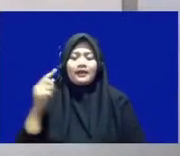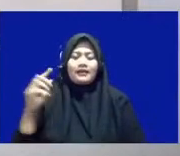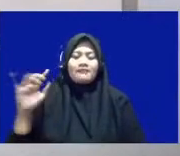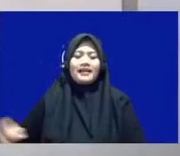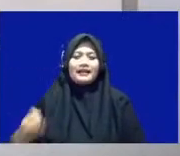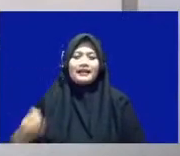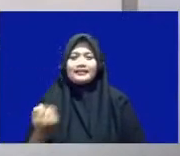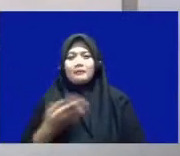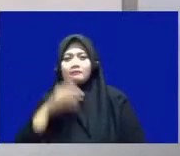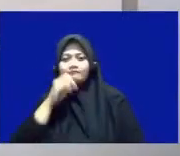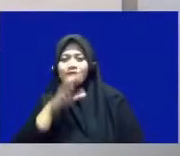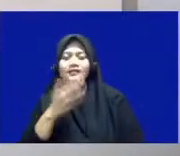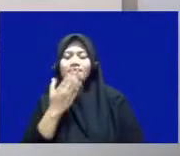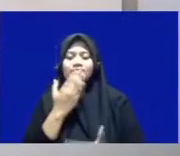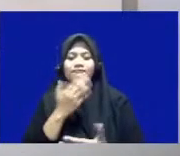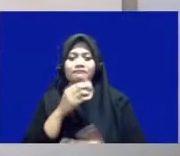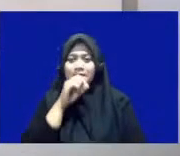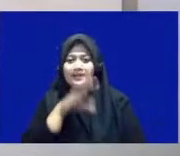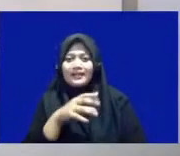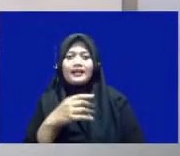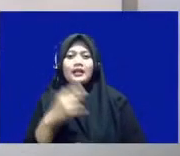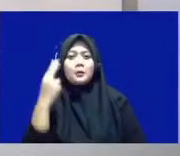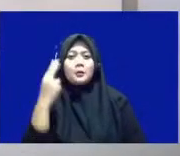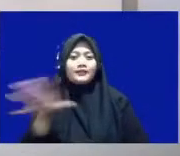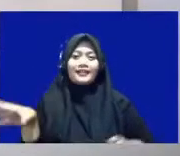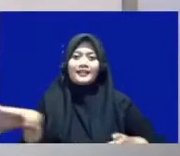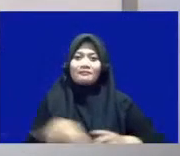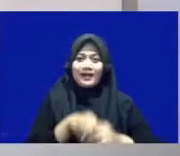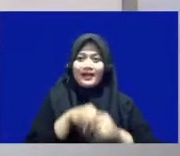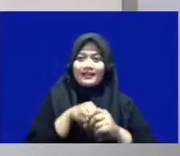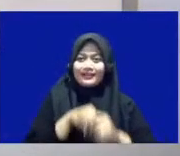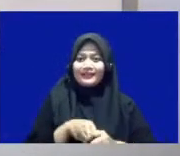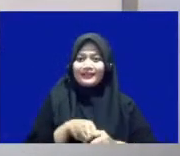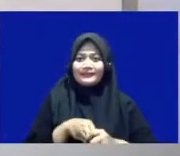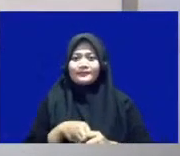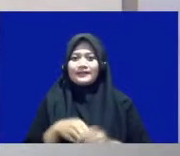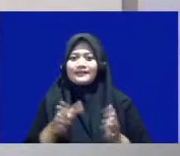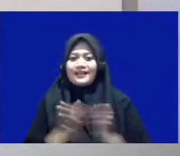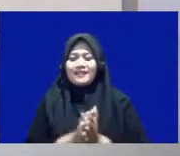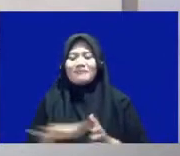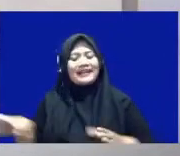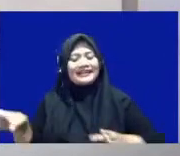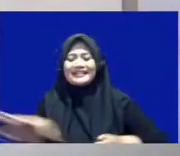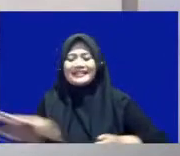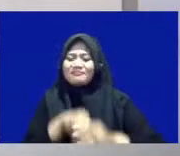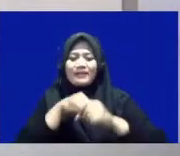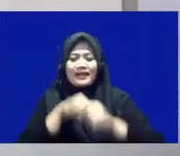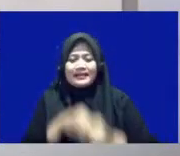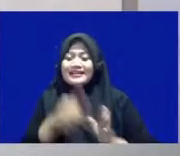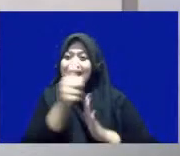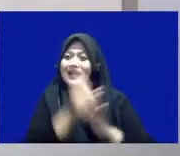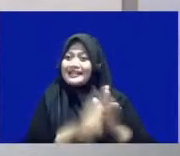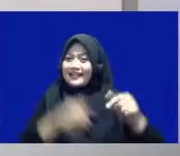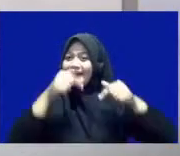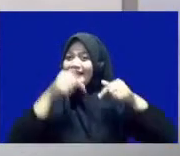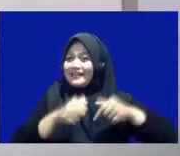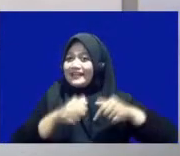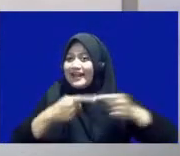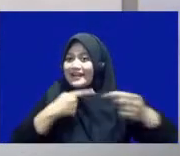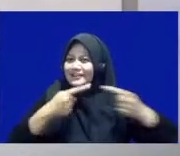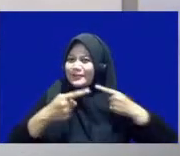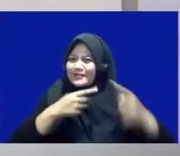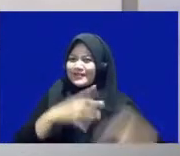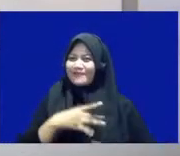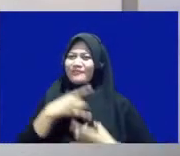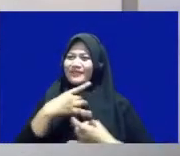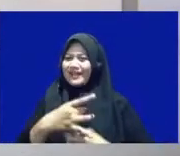contributions. And thank you all participants for the valuable following discussion. On behalf of the organization, amazing company, thank